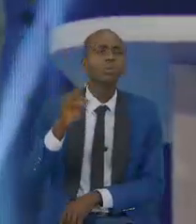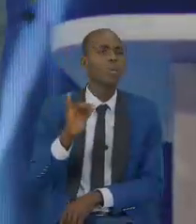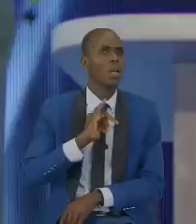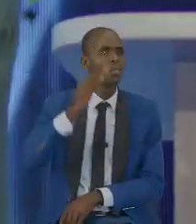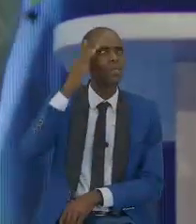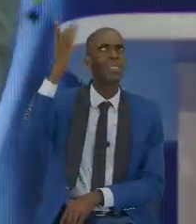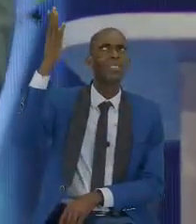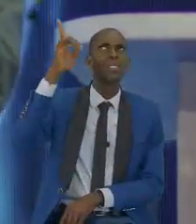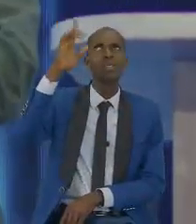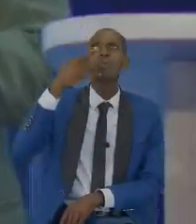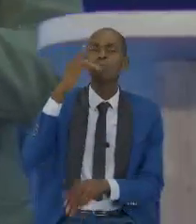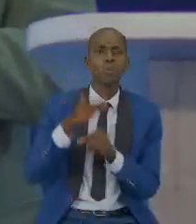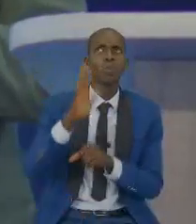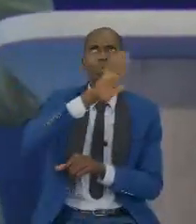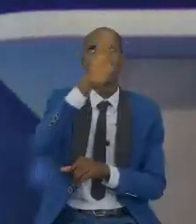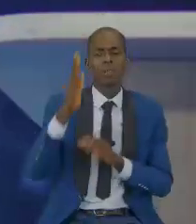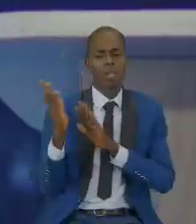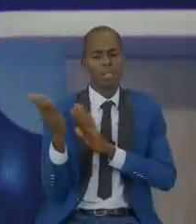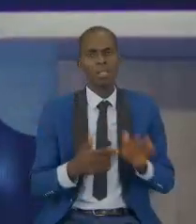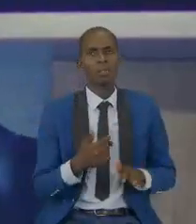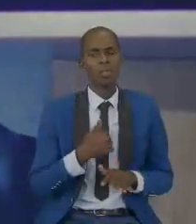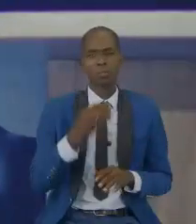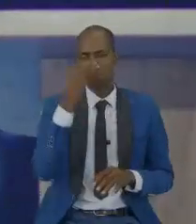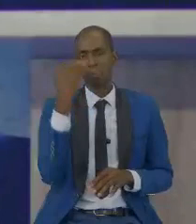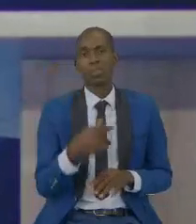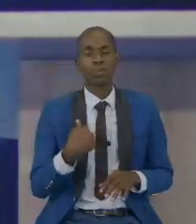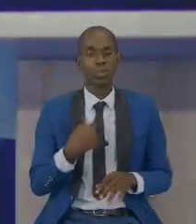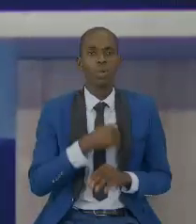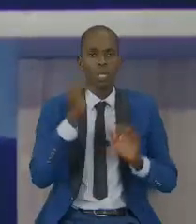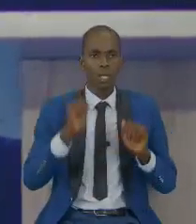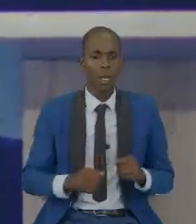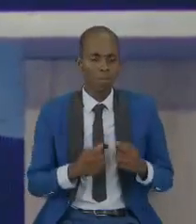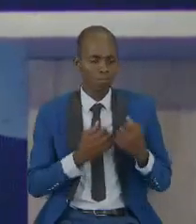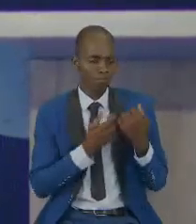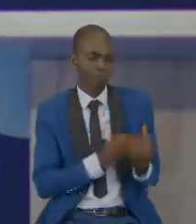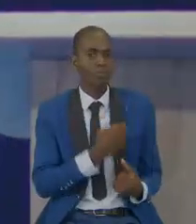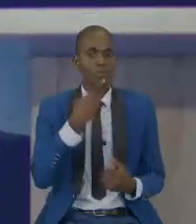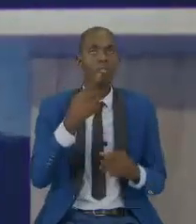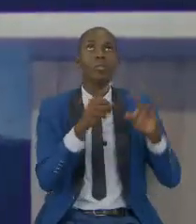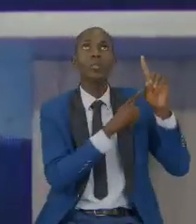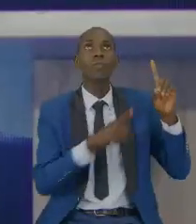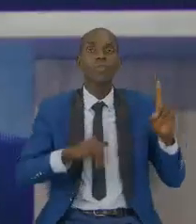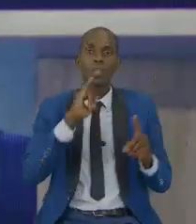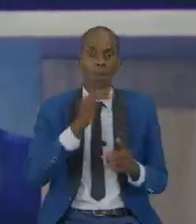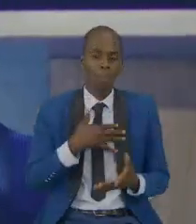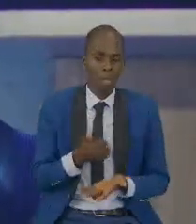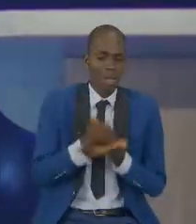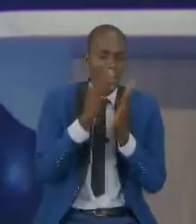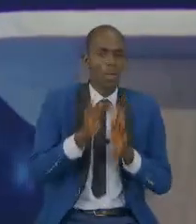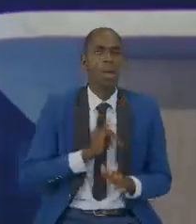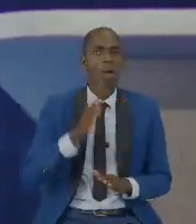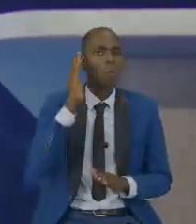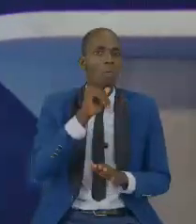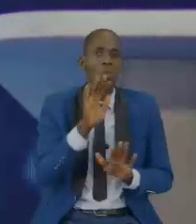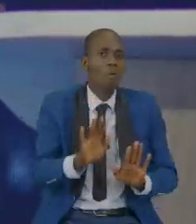never forsake you. And so we may boldly say, the Lord is my helper. I will not fear